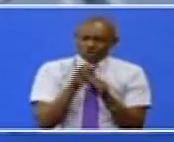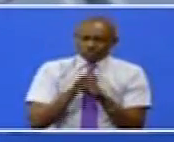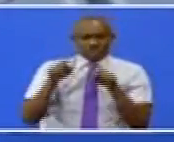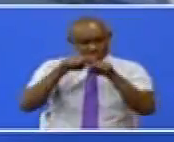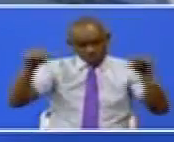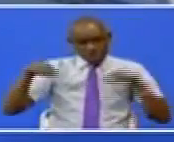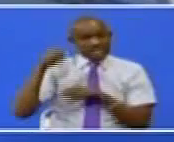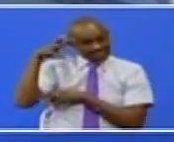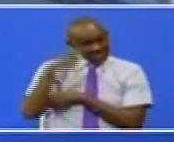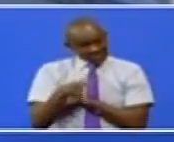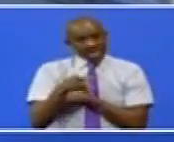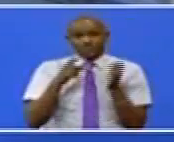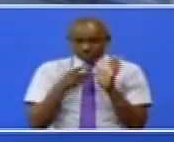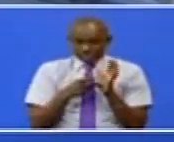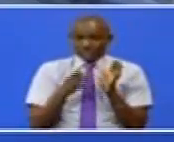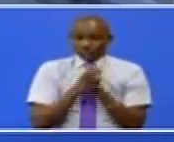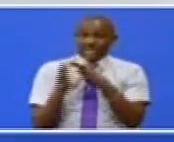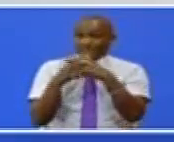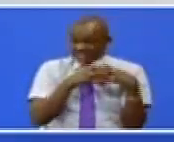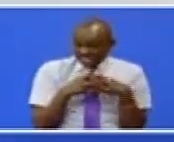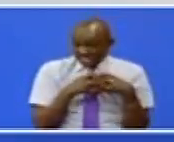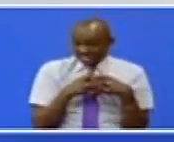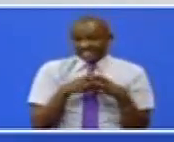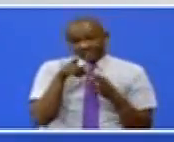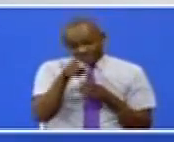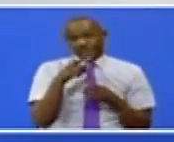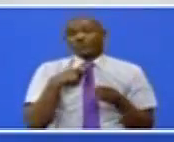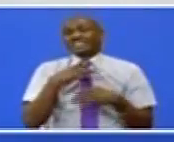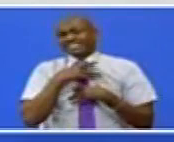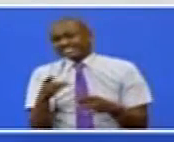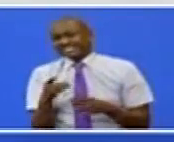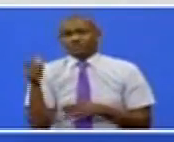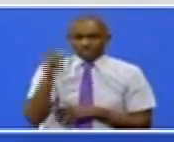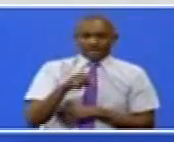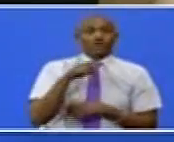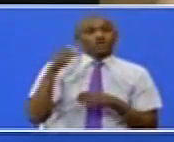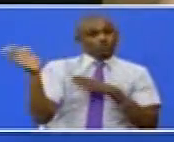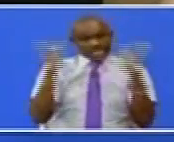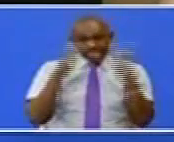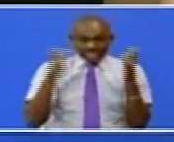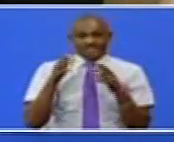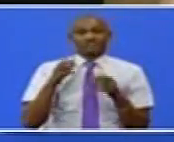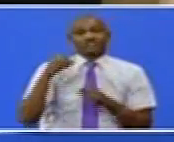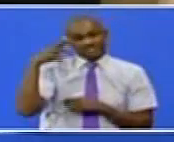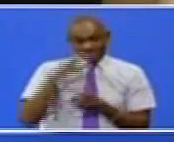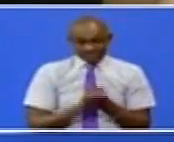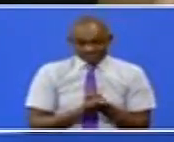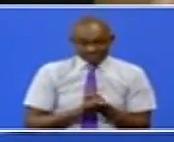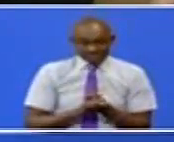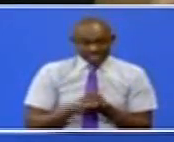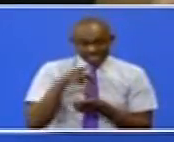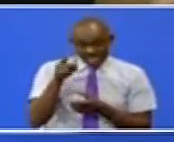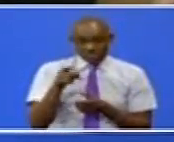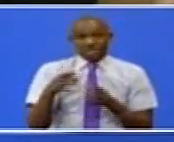hybrid projects, and the United States, which has gained an interest in the country's wind power. According to the United